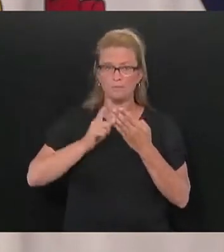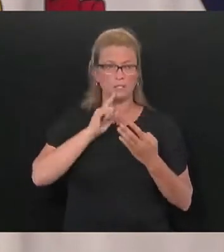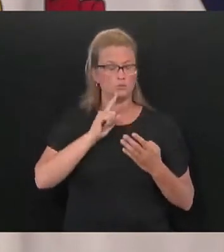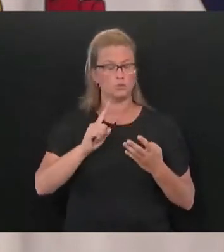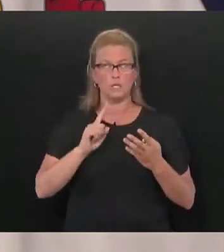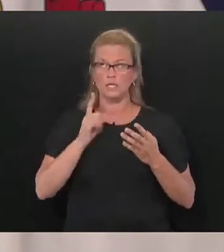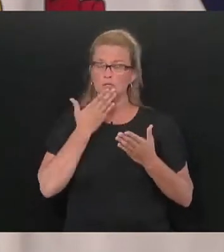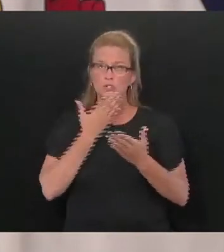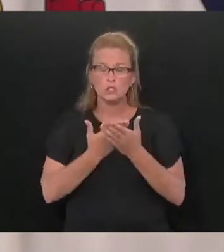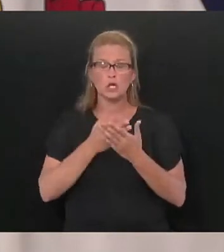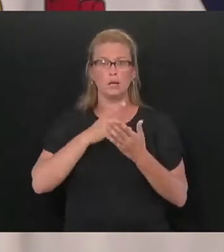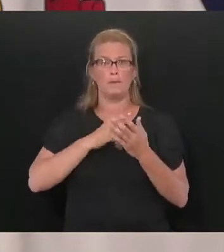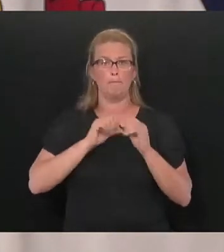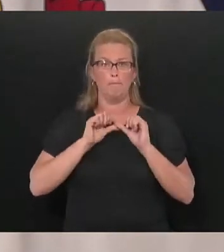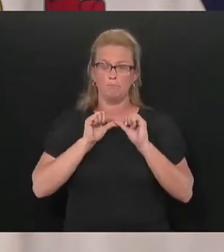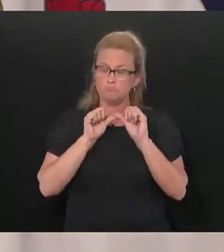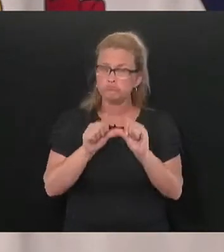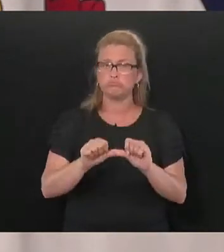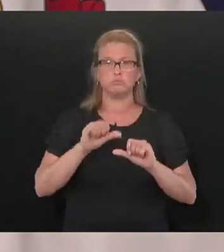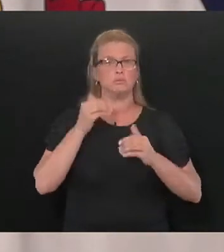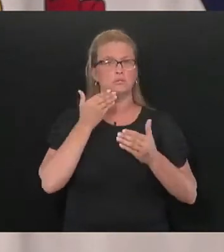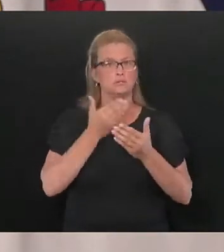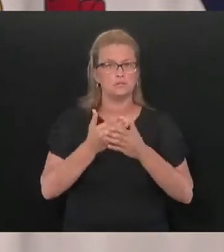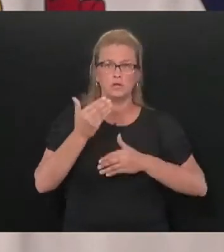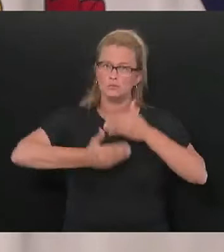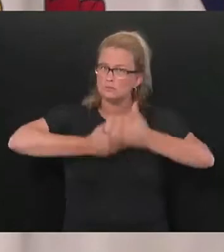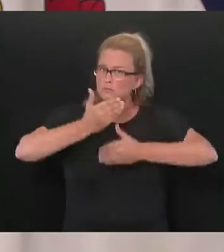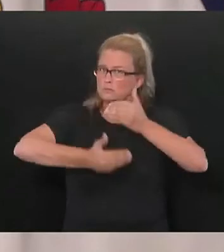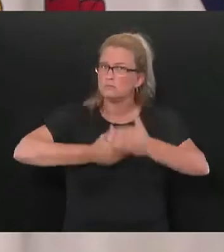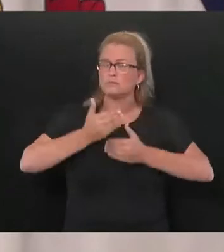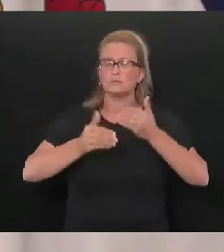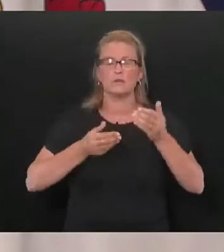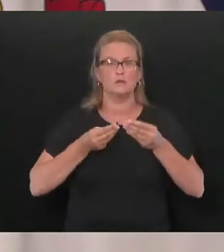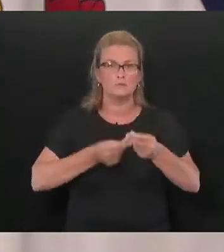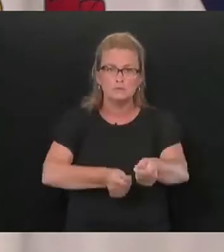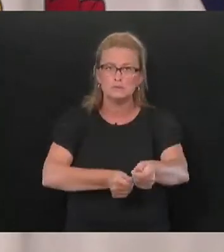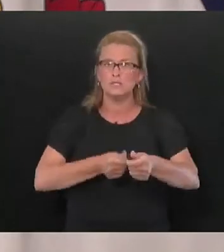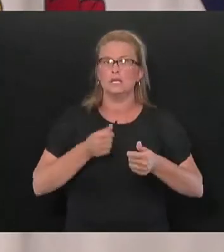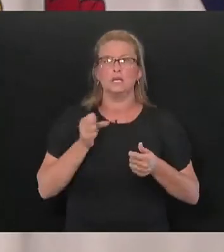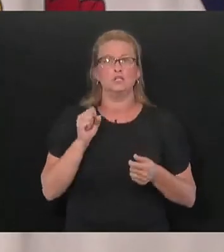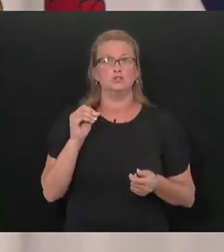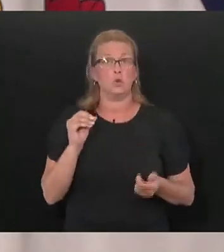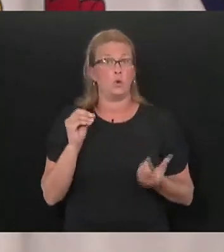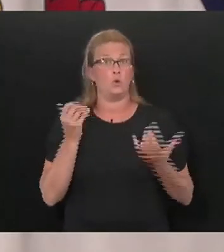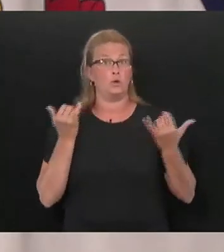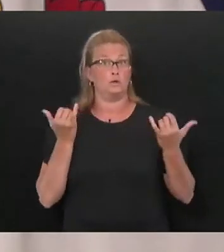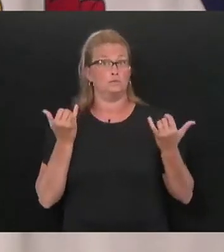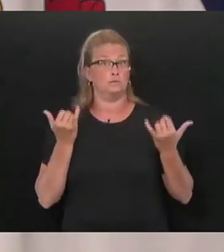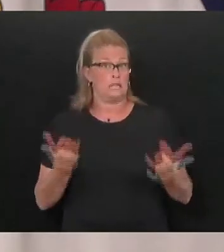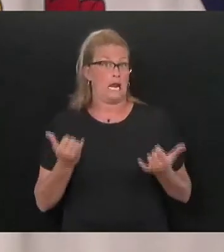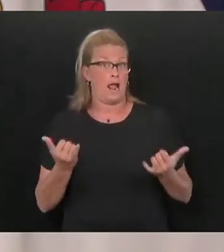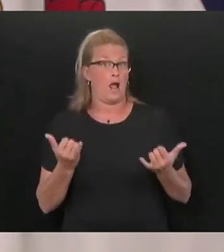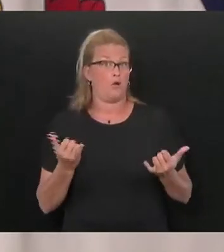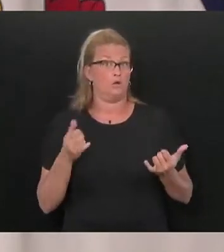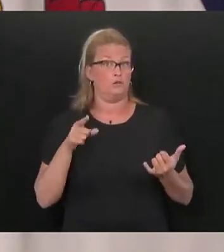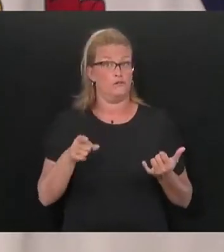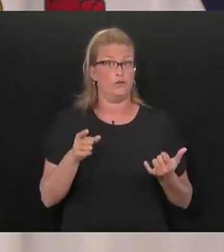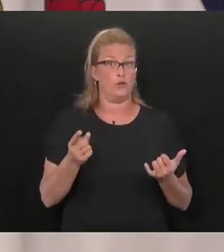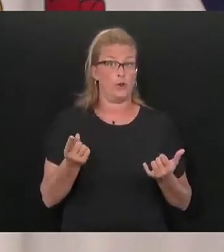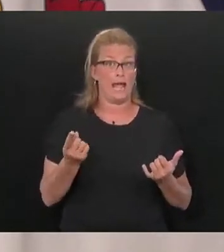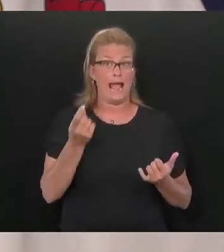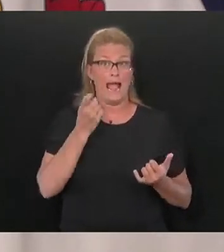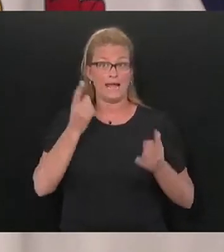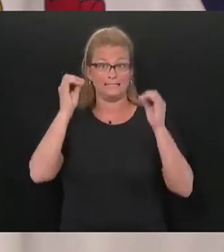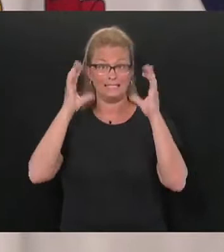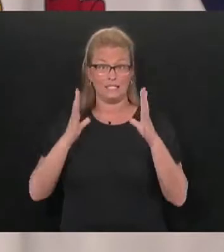unbelievable program, and it's working and everything. Well, I think, if you were to ask these educators